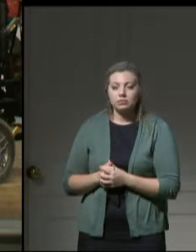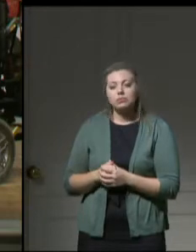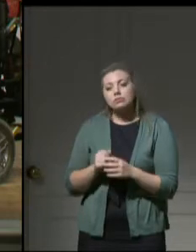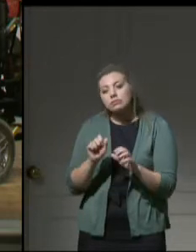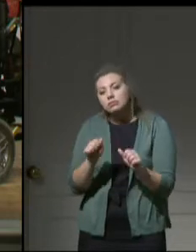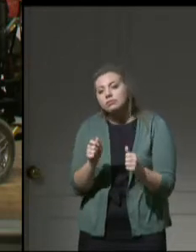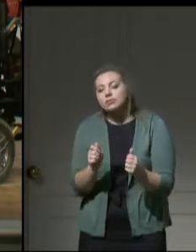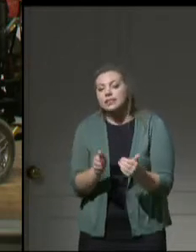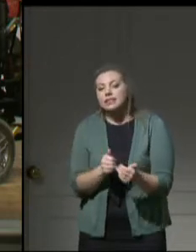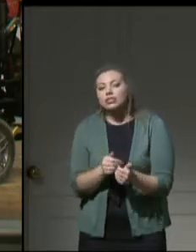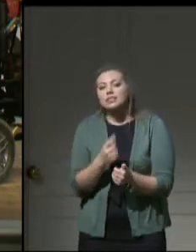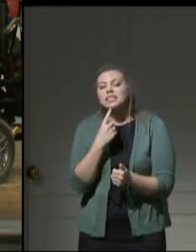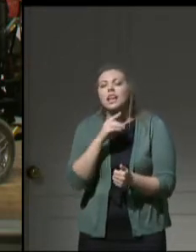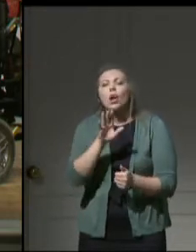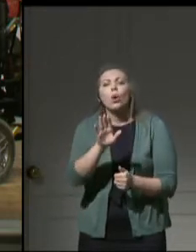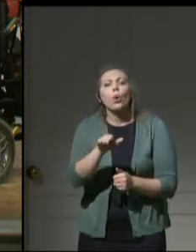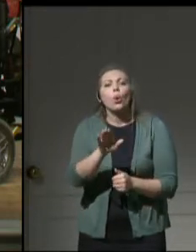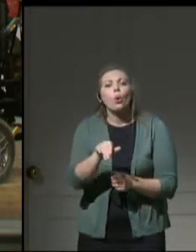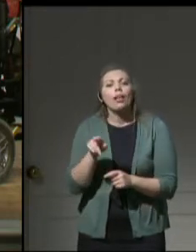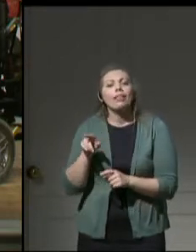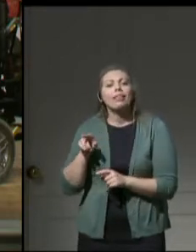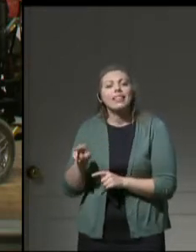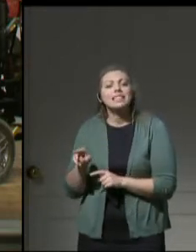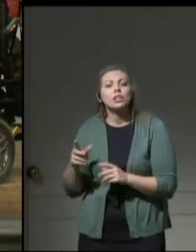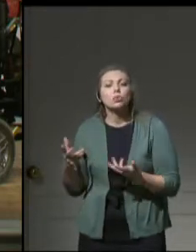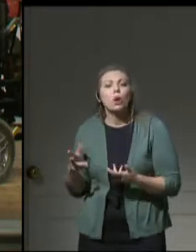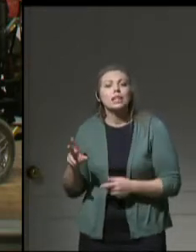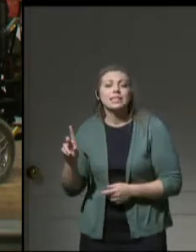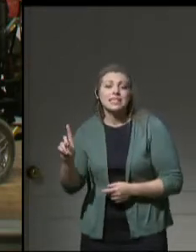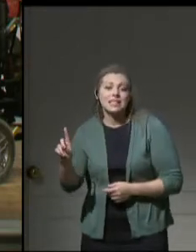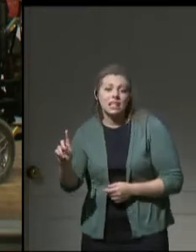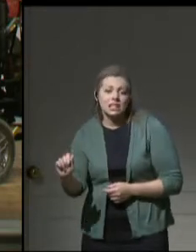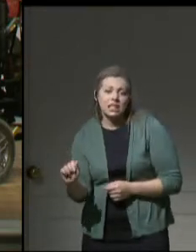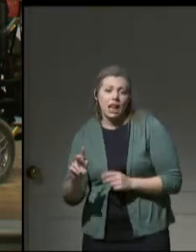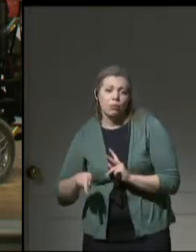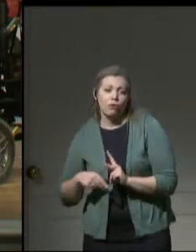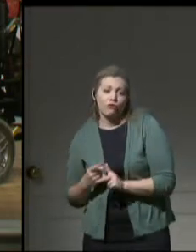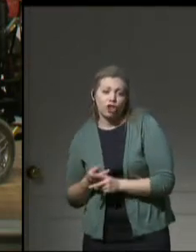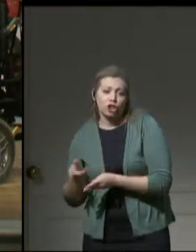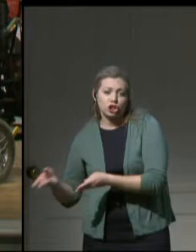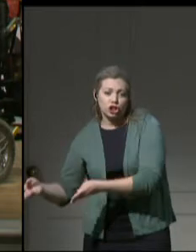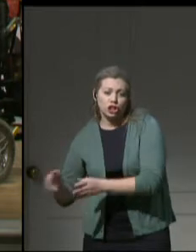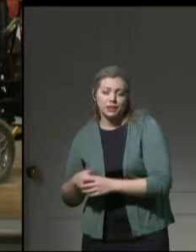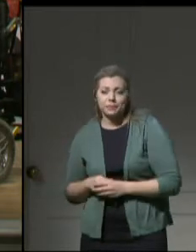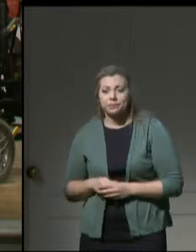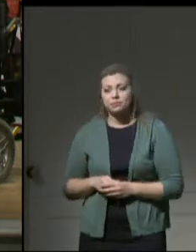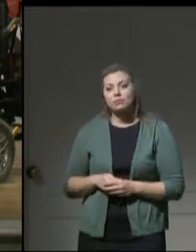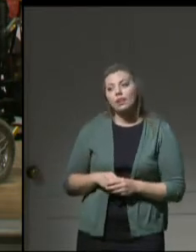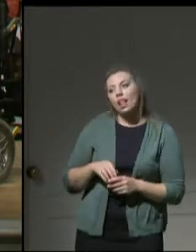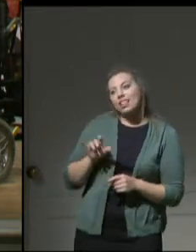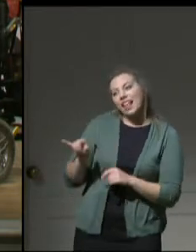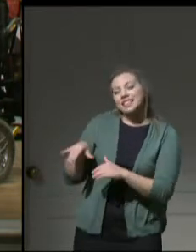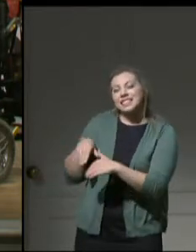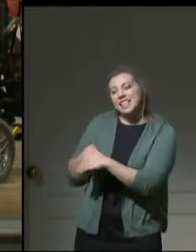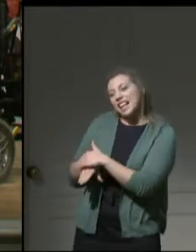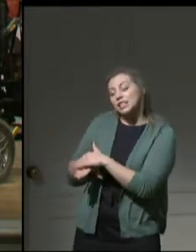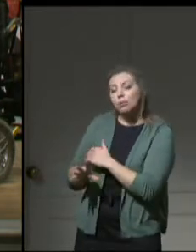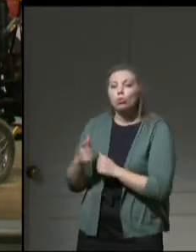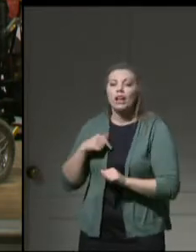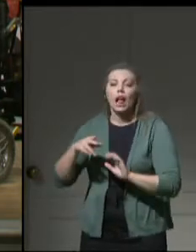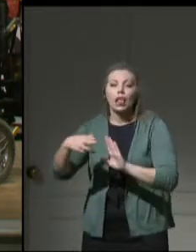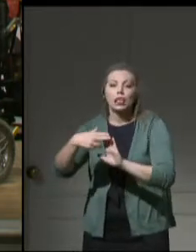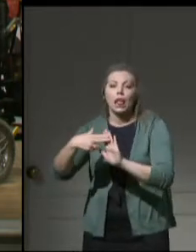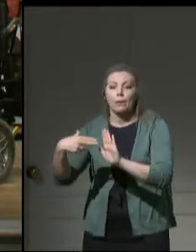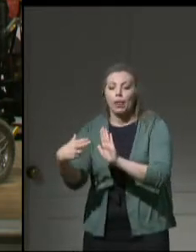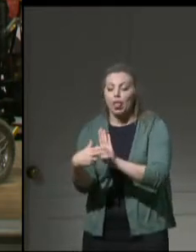sometimes a little easy to say, oh, this is the, in quotes, disabled version. This is the right, and add labels